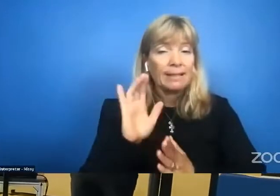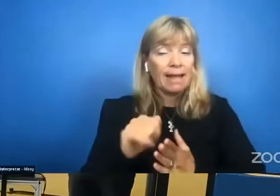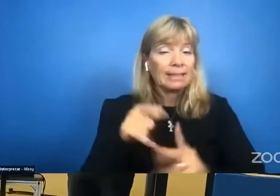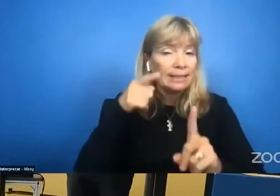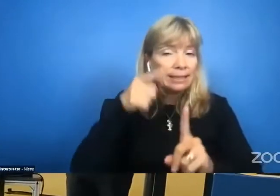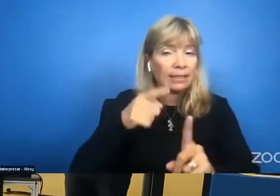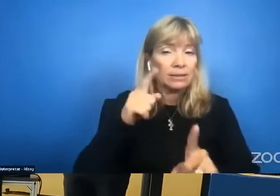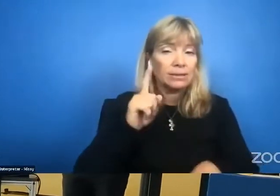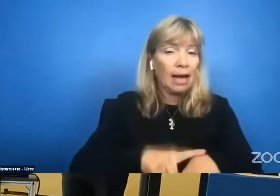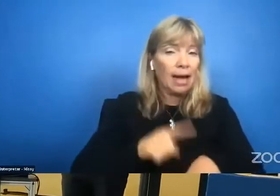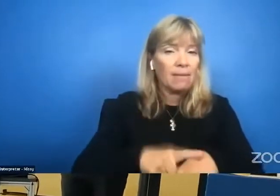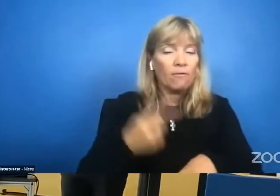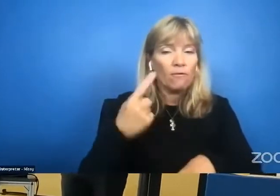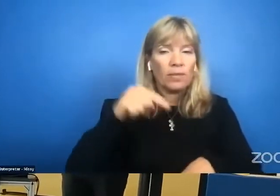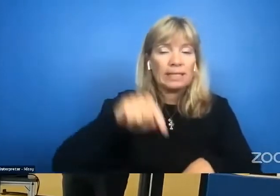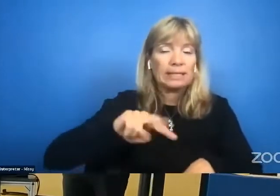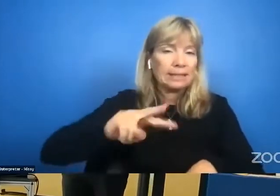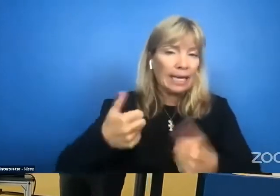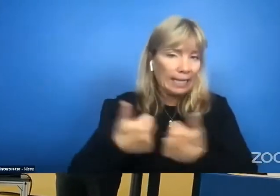heat.